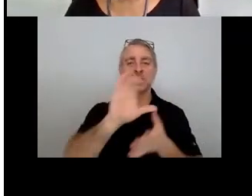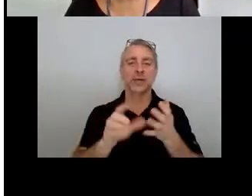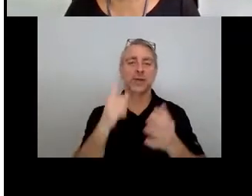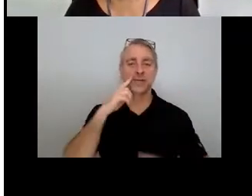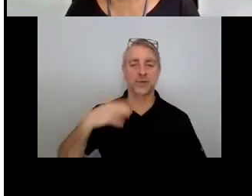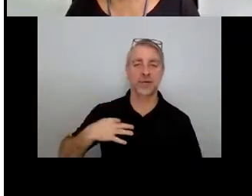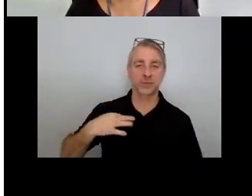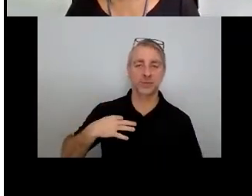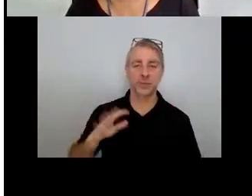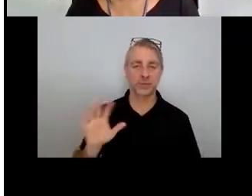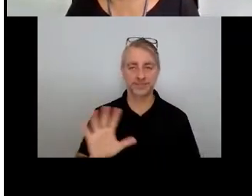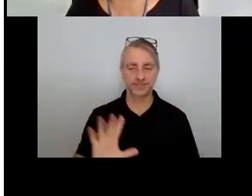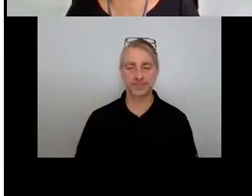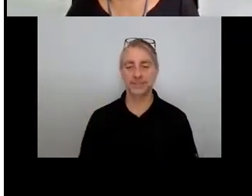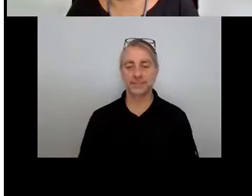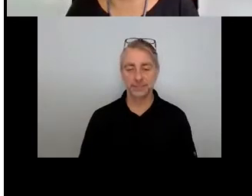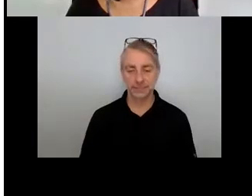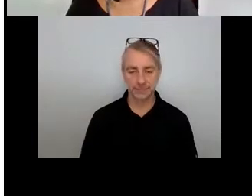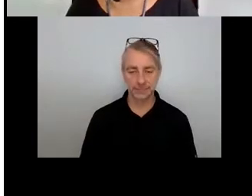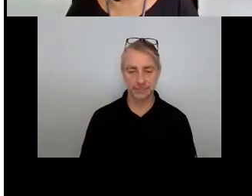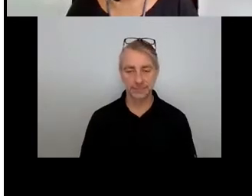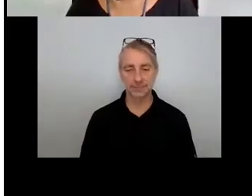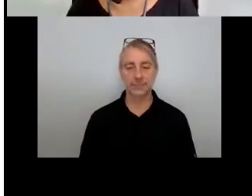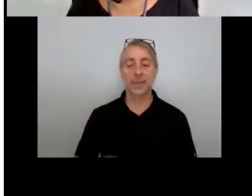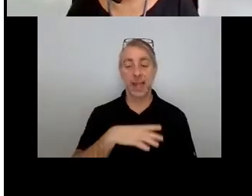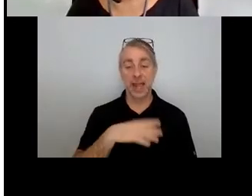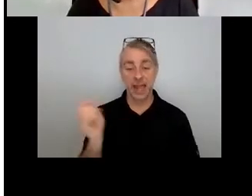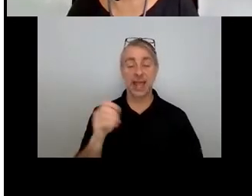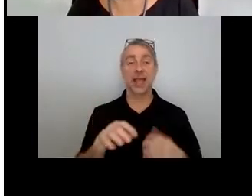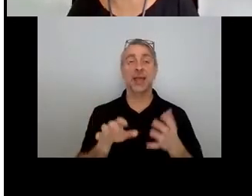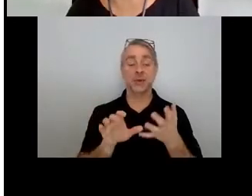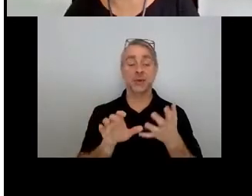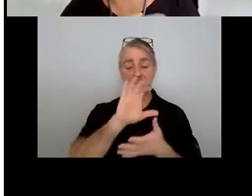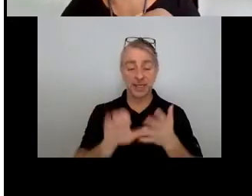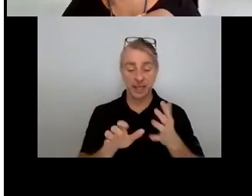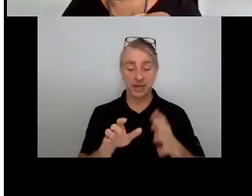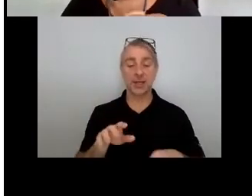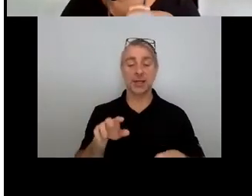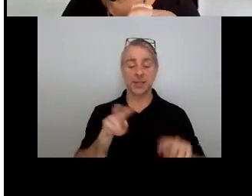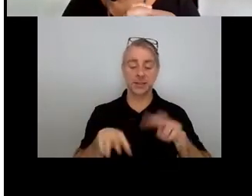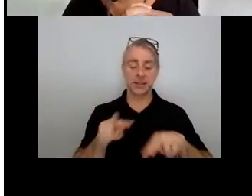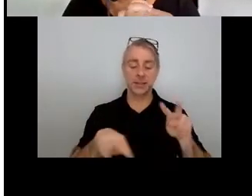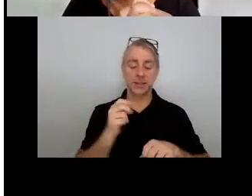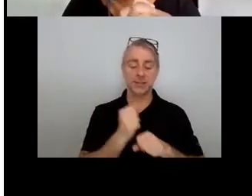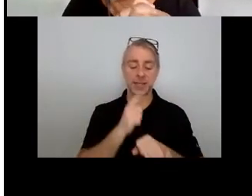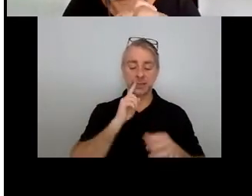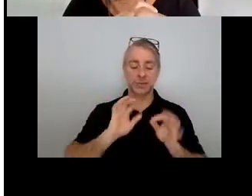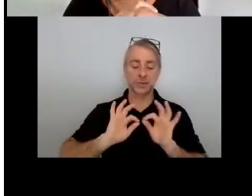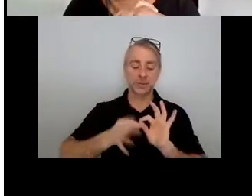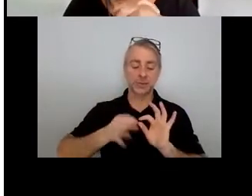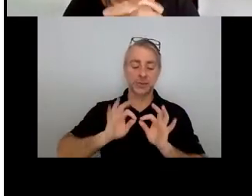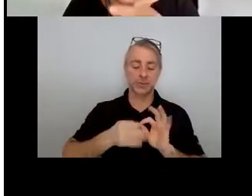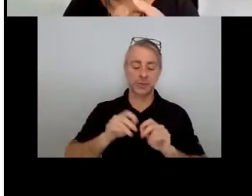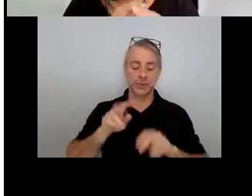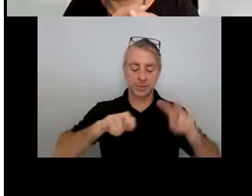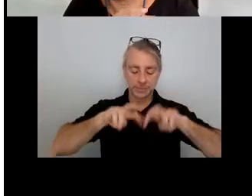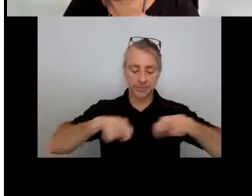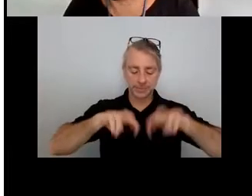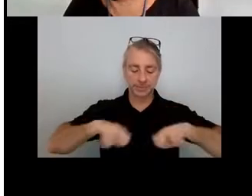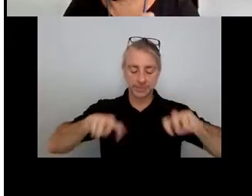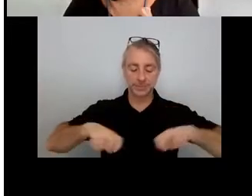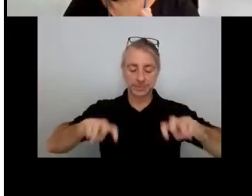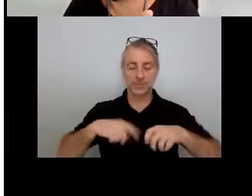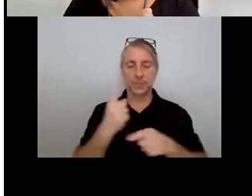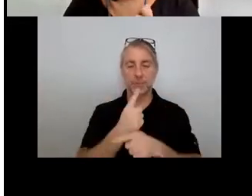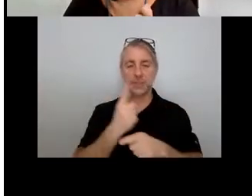we're screening, we want to make sure that we are interpreting those items consistently across screening stages. As you can see, the